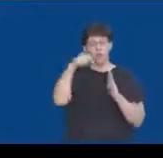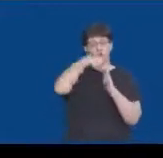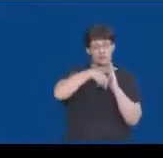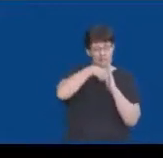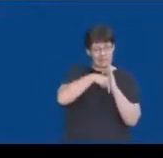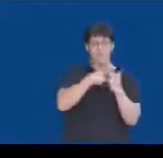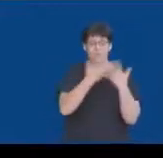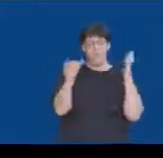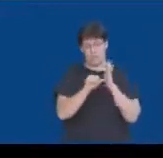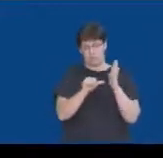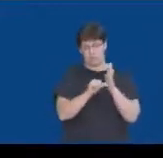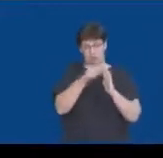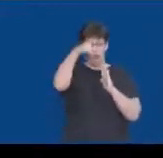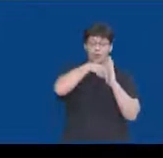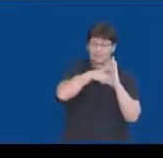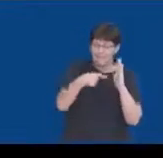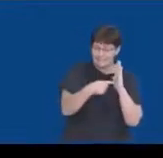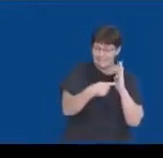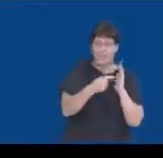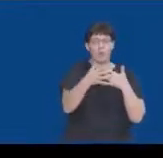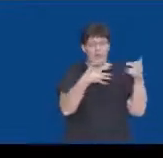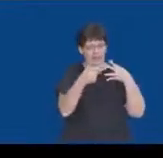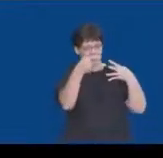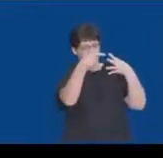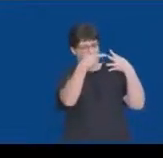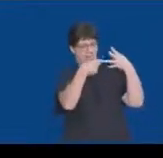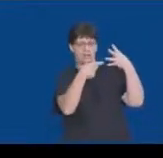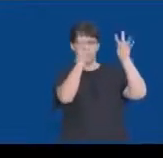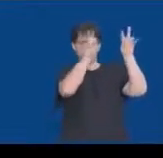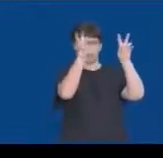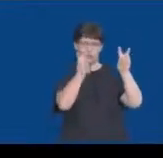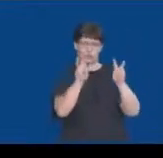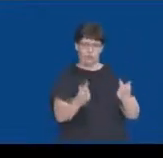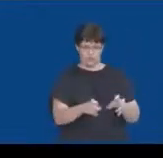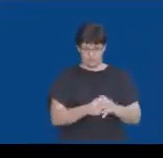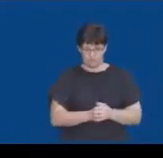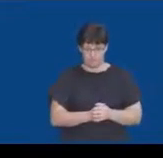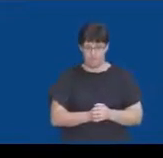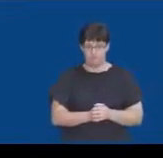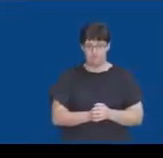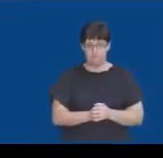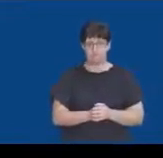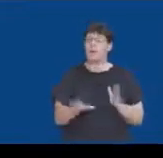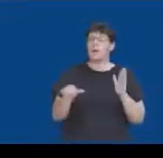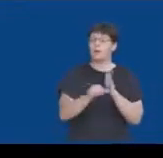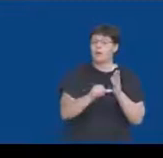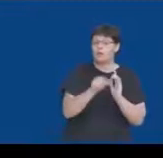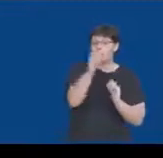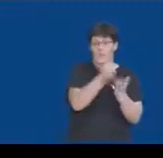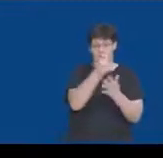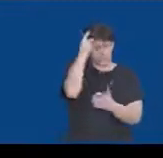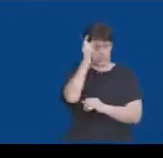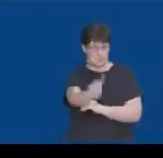more important, and within that context, they will deal with different topics that we've learned about. What's important that you need to